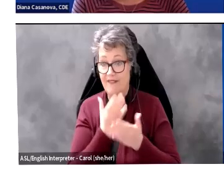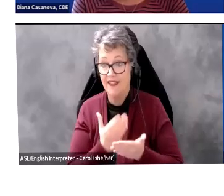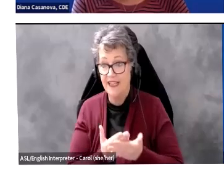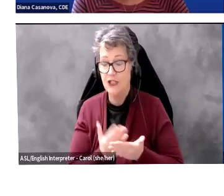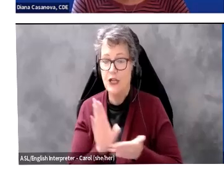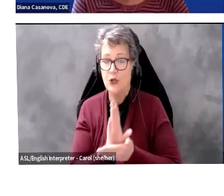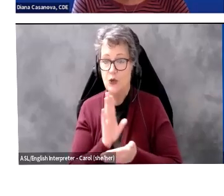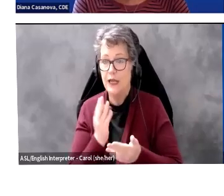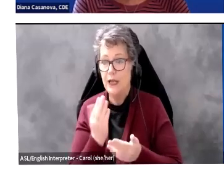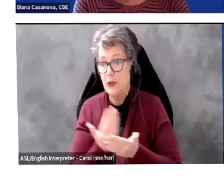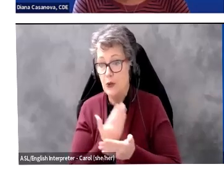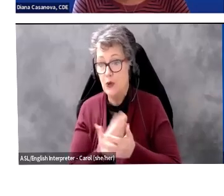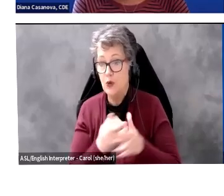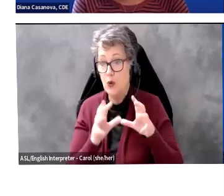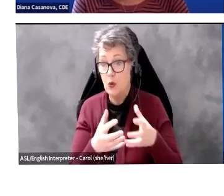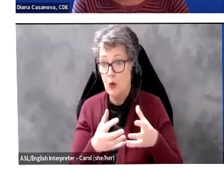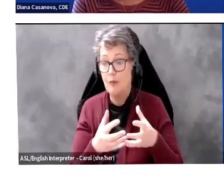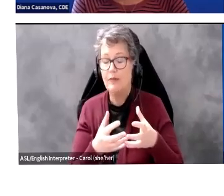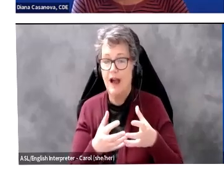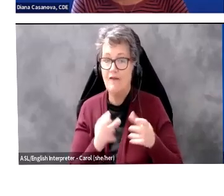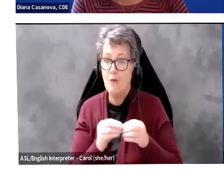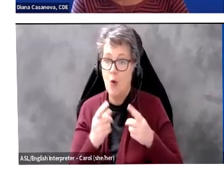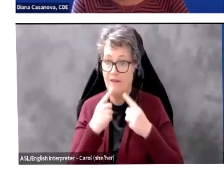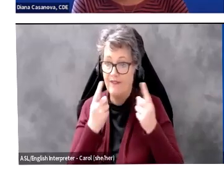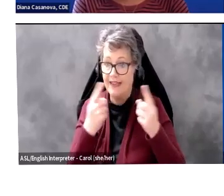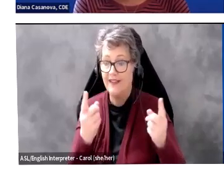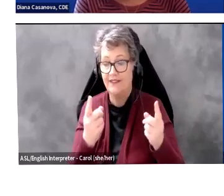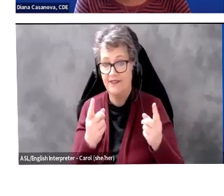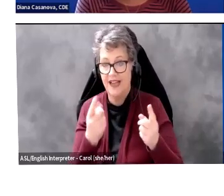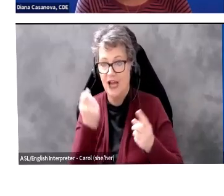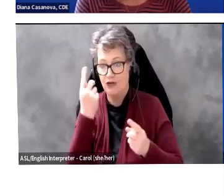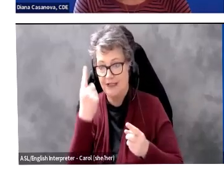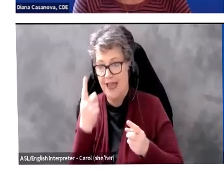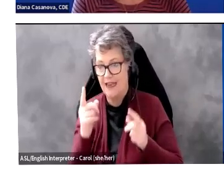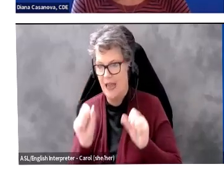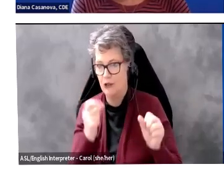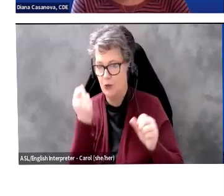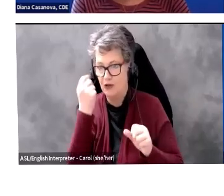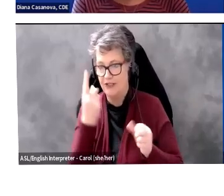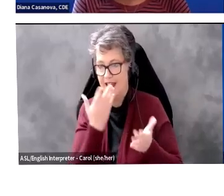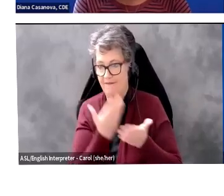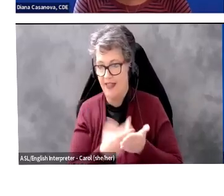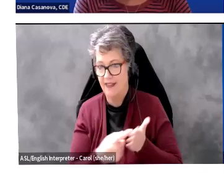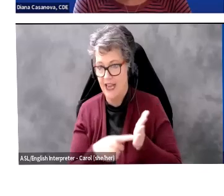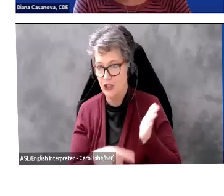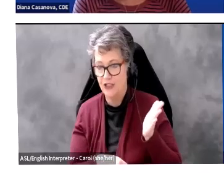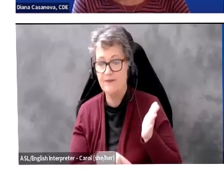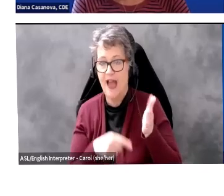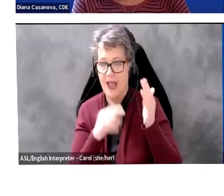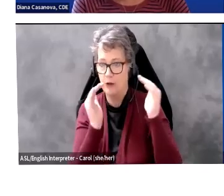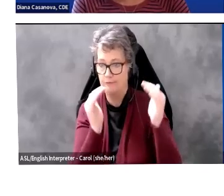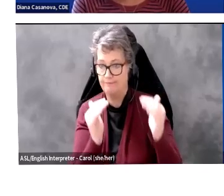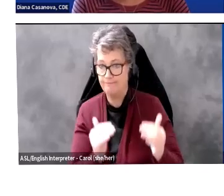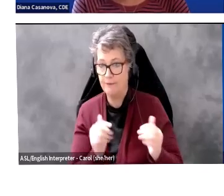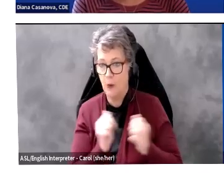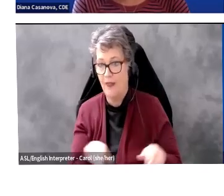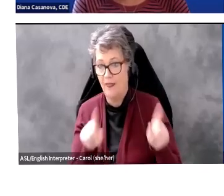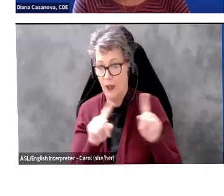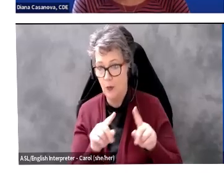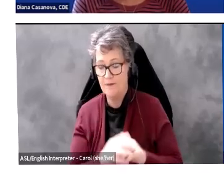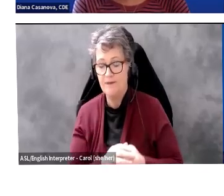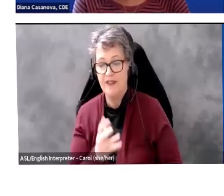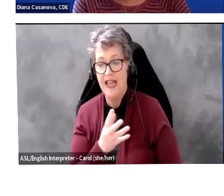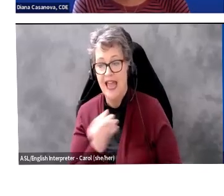new set of more comprehensive, effective, and understandable validations. And I will walk through them with you